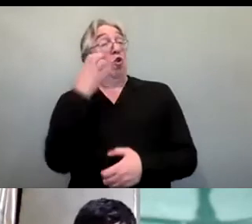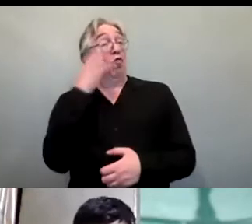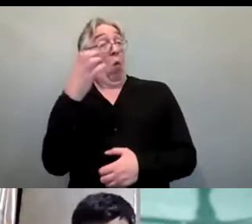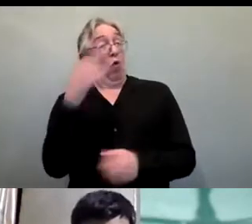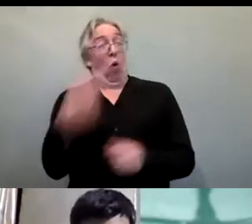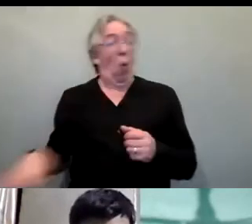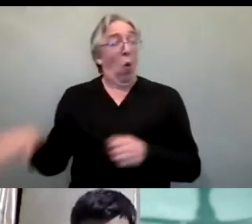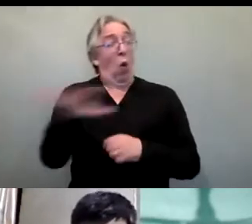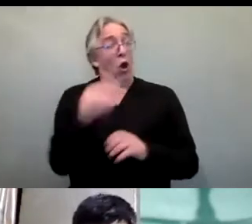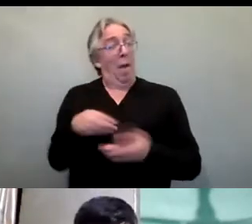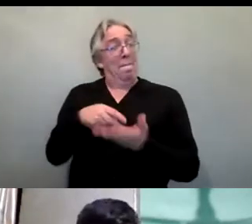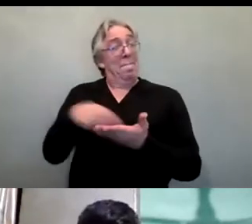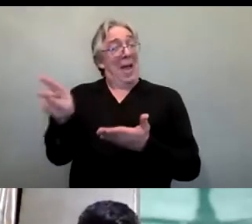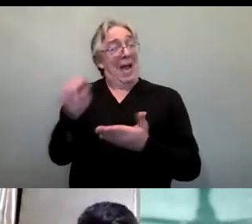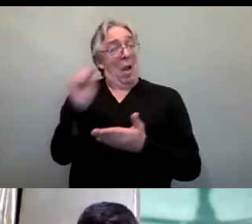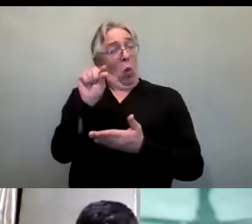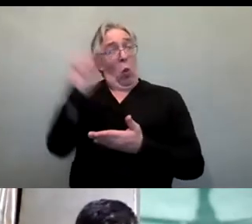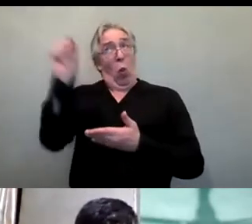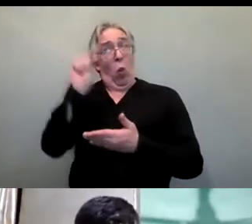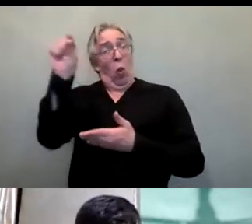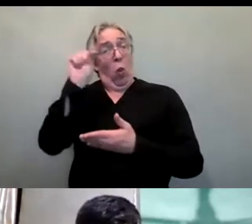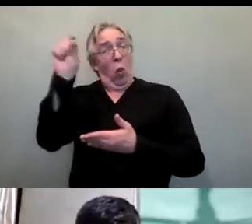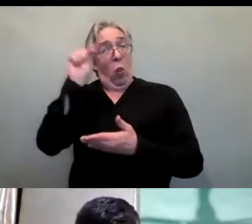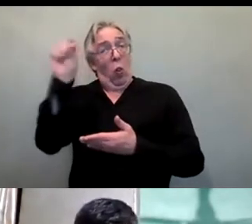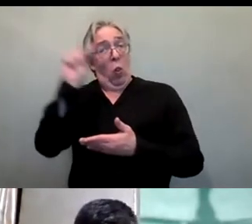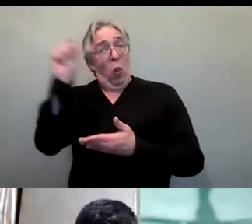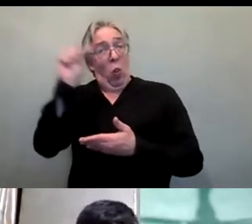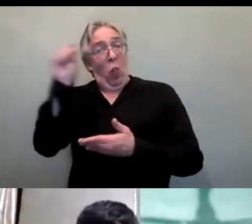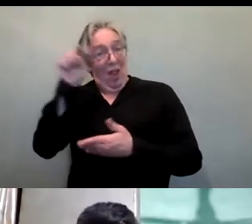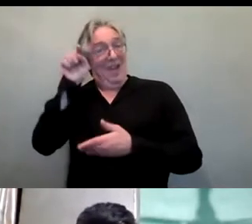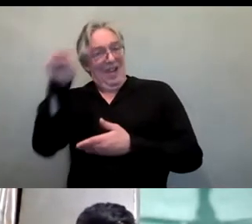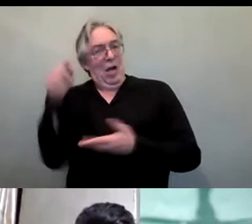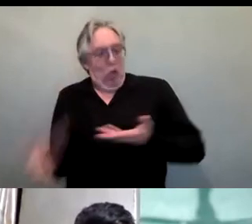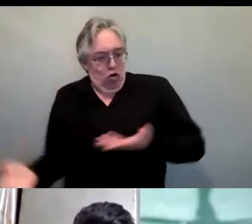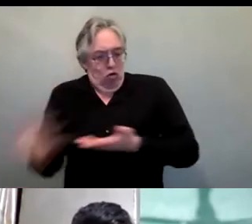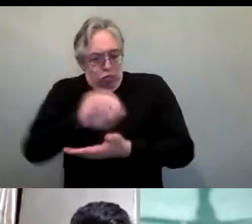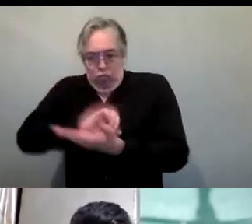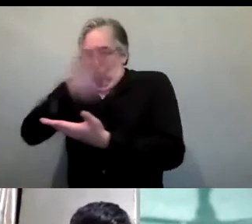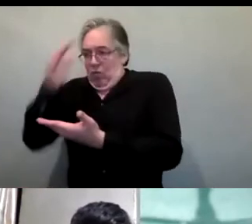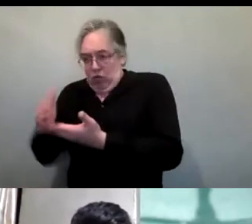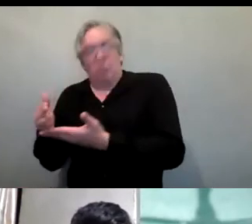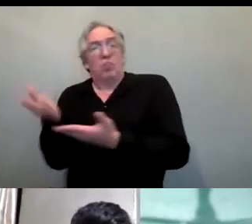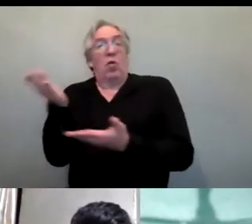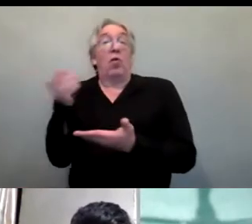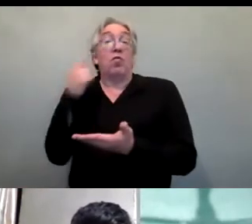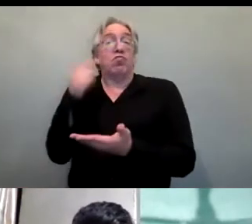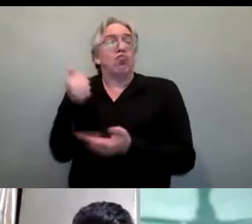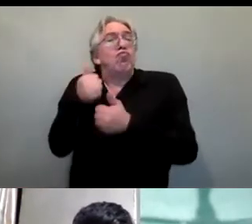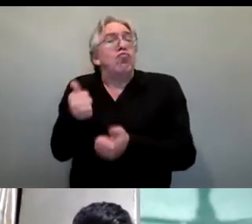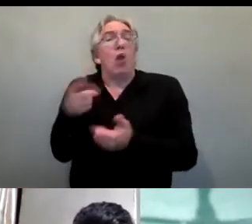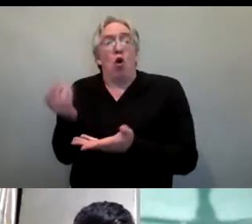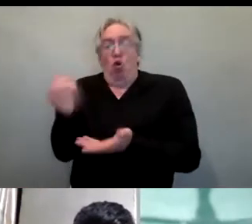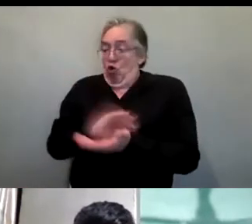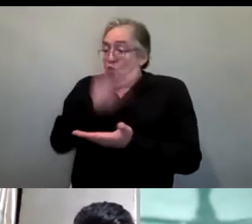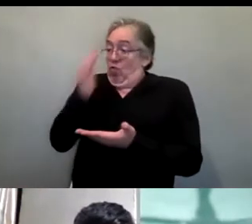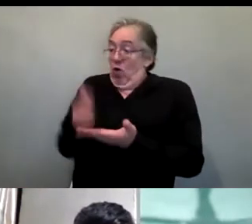Fund has that beautiful aspect of it, which is the certainty of the income stream for the future. The